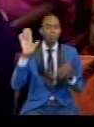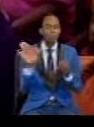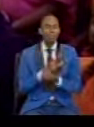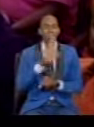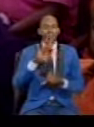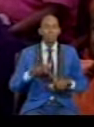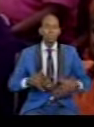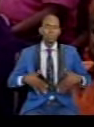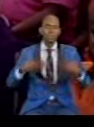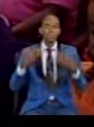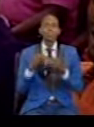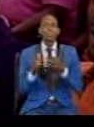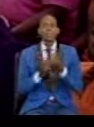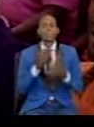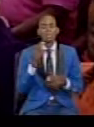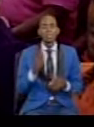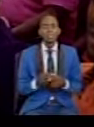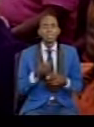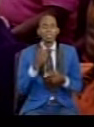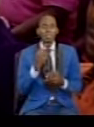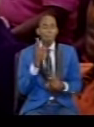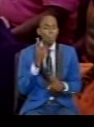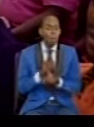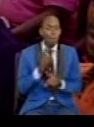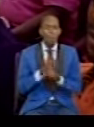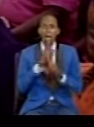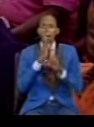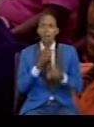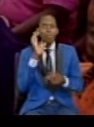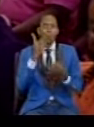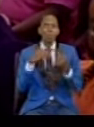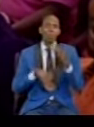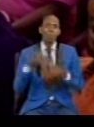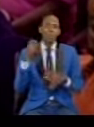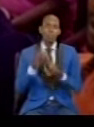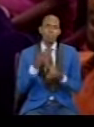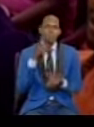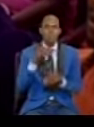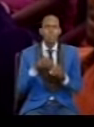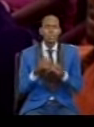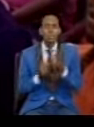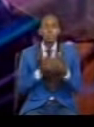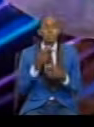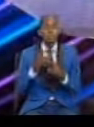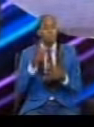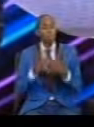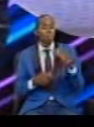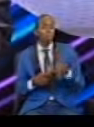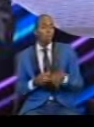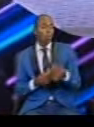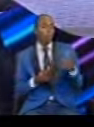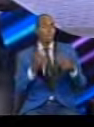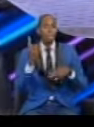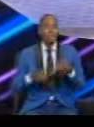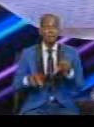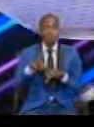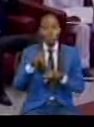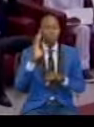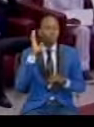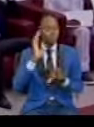your mouth. The proper answer will come out. And what others cannot do, you will